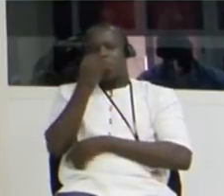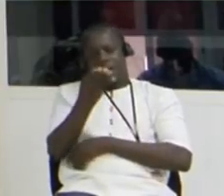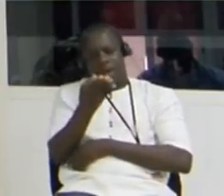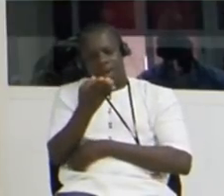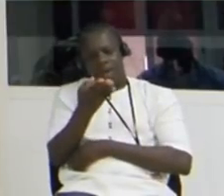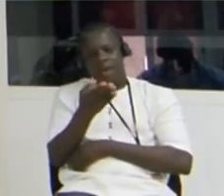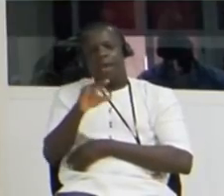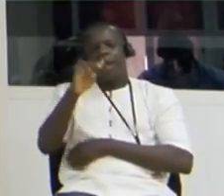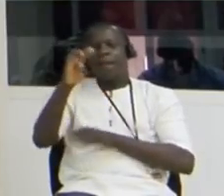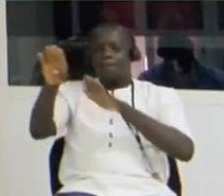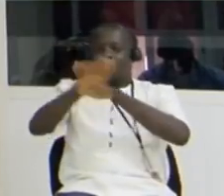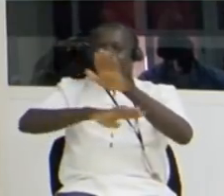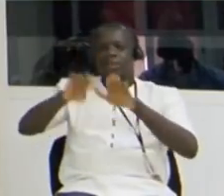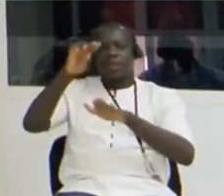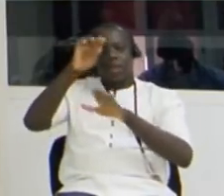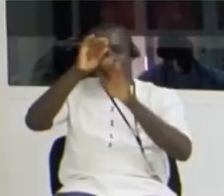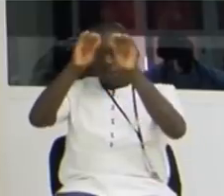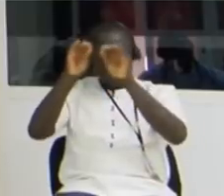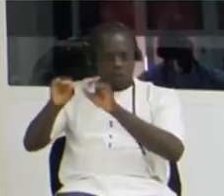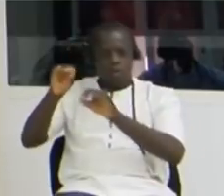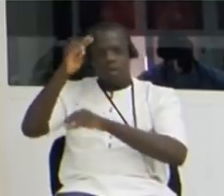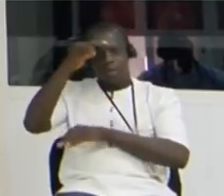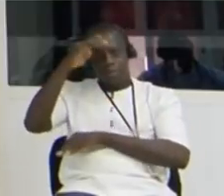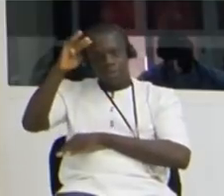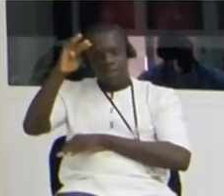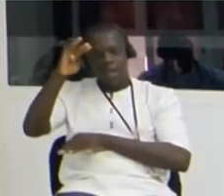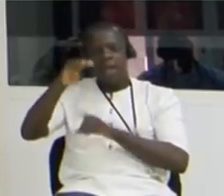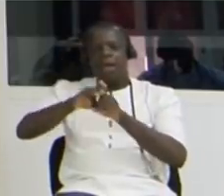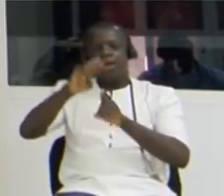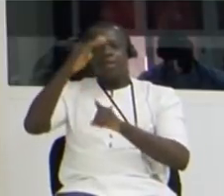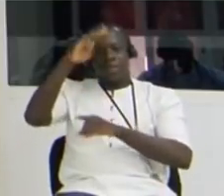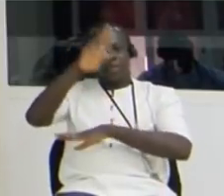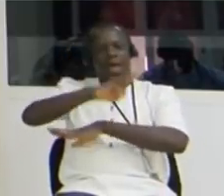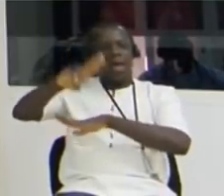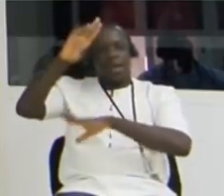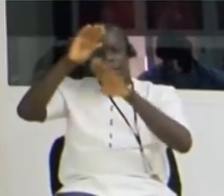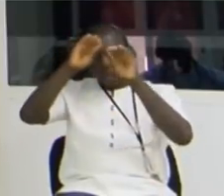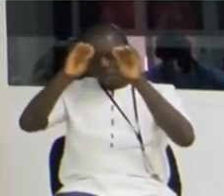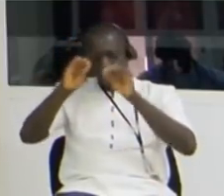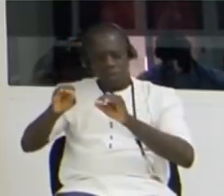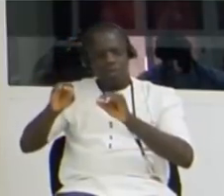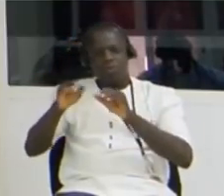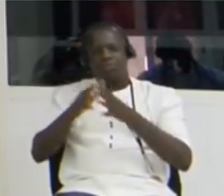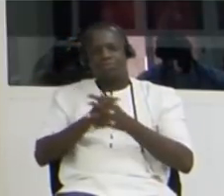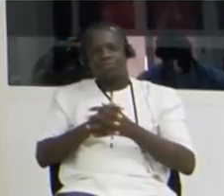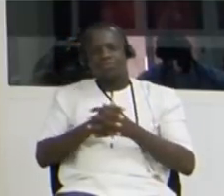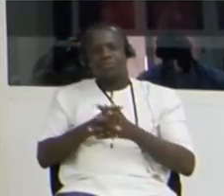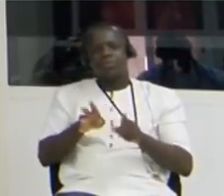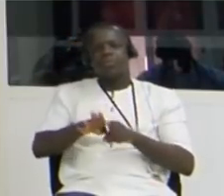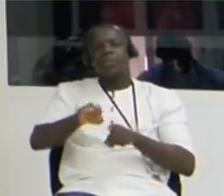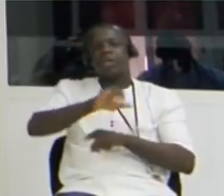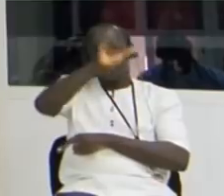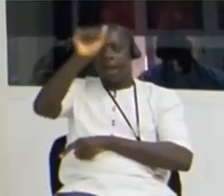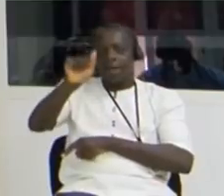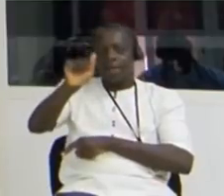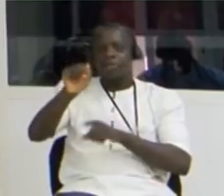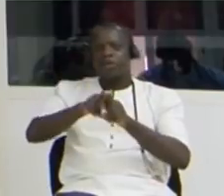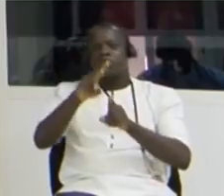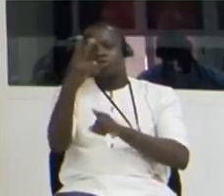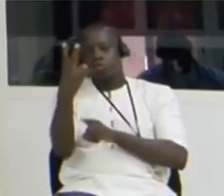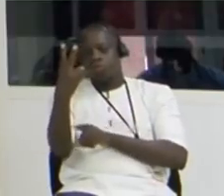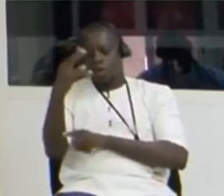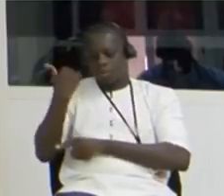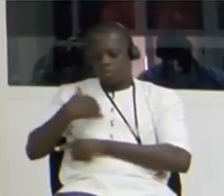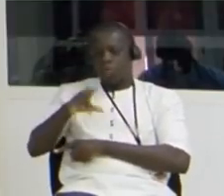and Secondary Education Ministry, the Ministry of Higher Education, Research, Science and Technology, and the 2 that went,